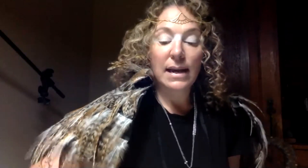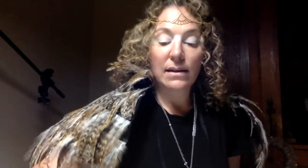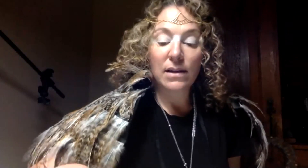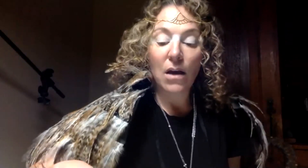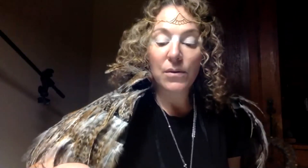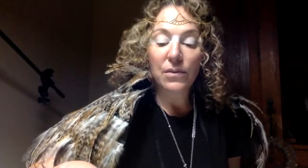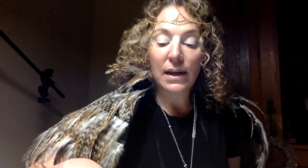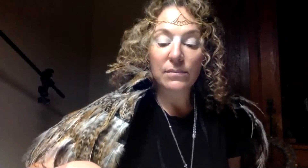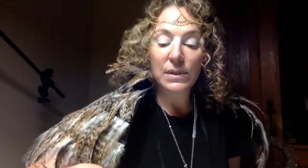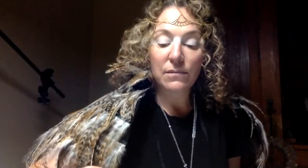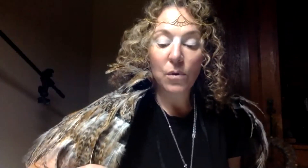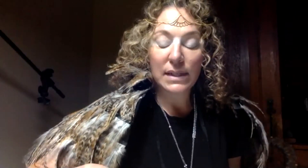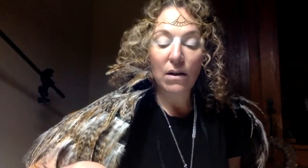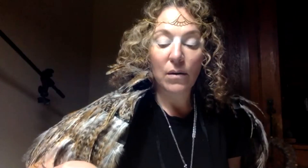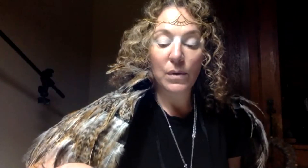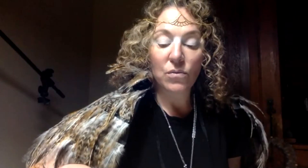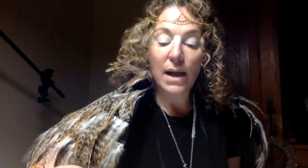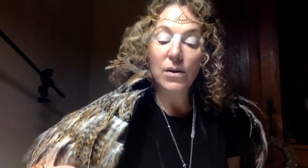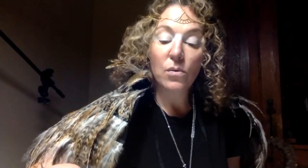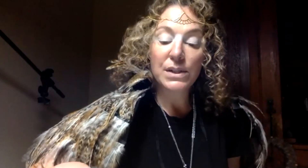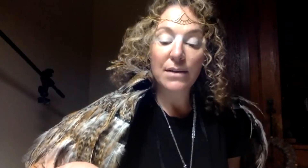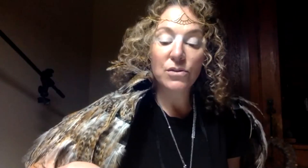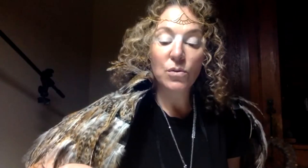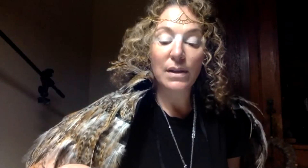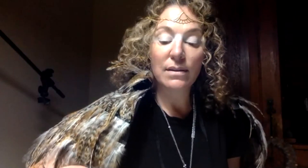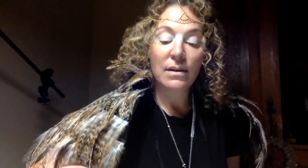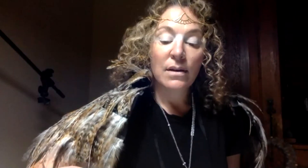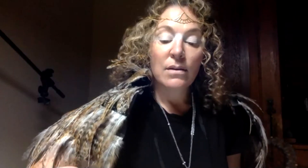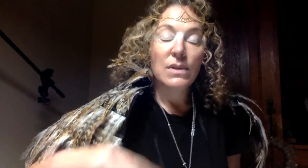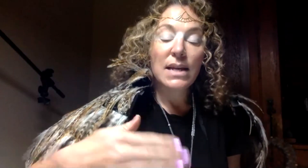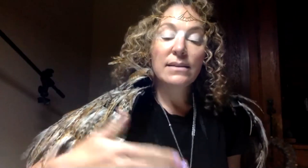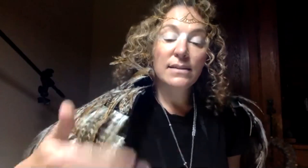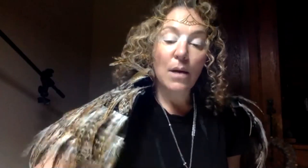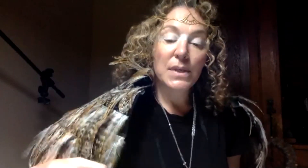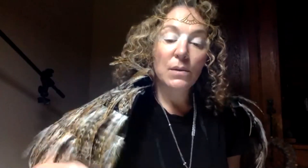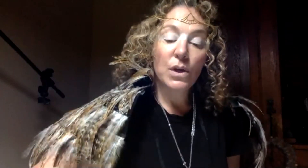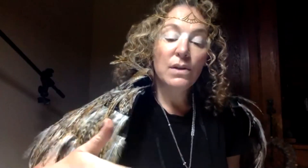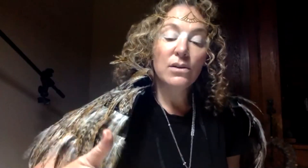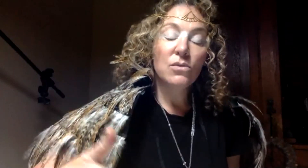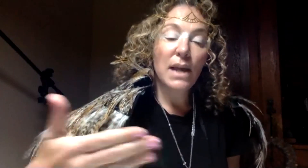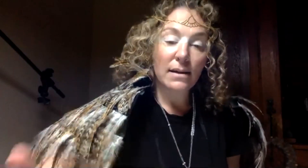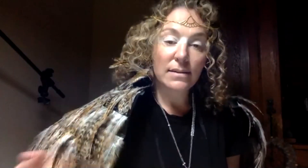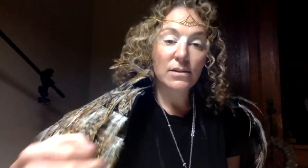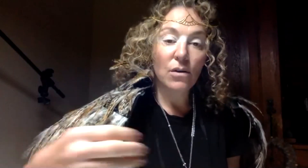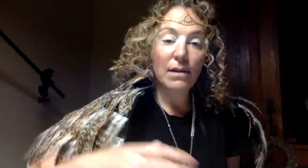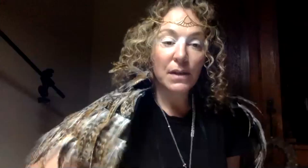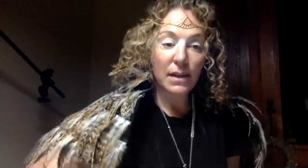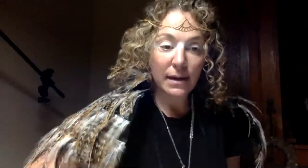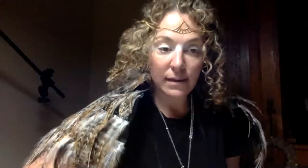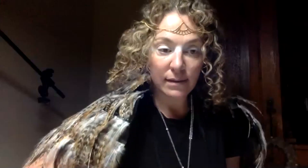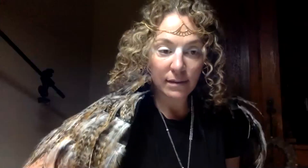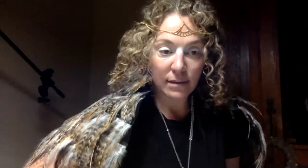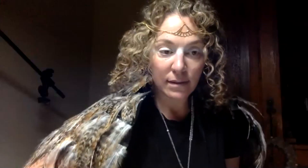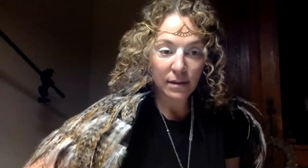is. And the other thing I was focusing on was Rido, which has to do with the next step. What do you need to do next? So I feel